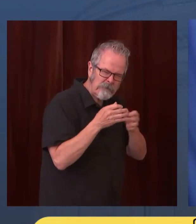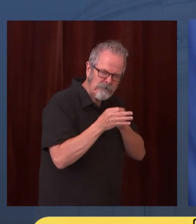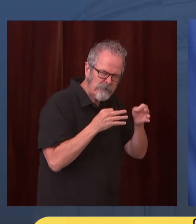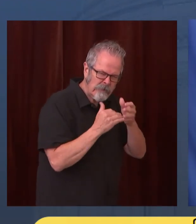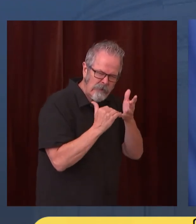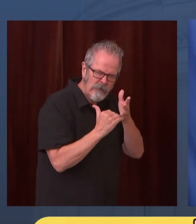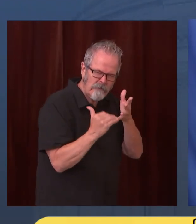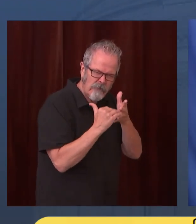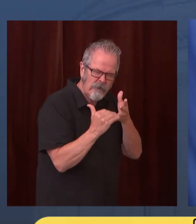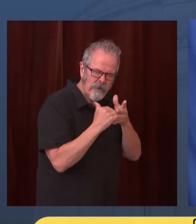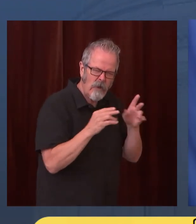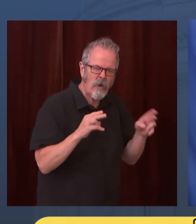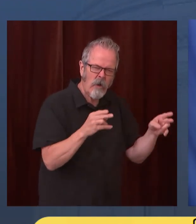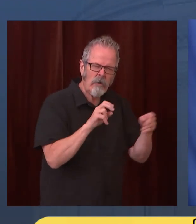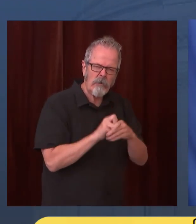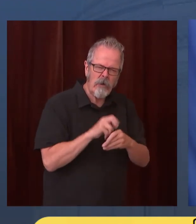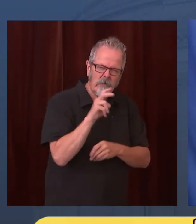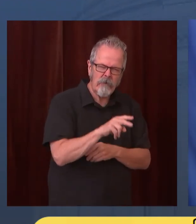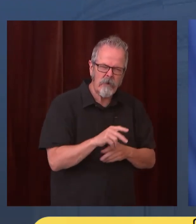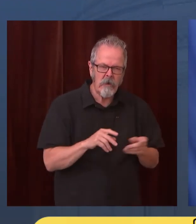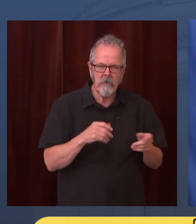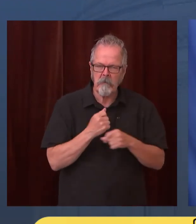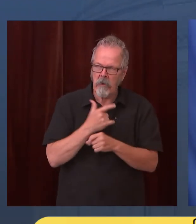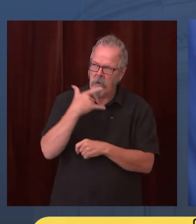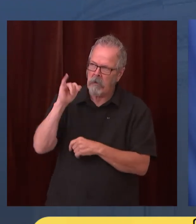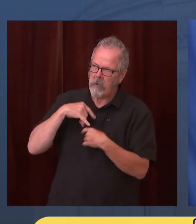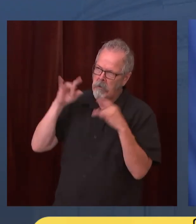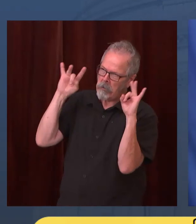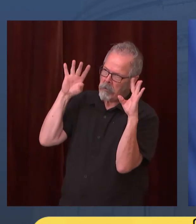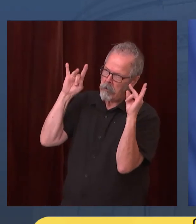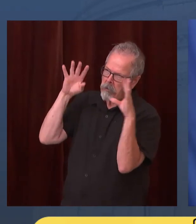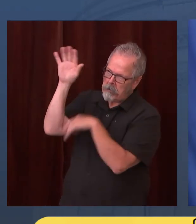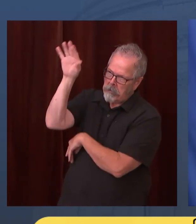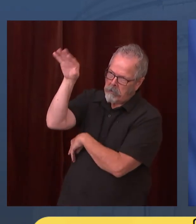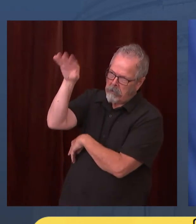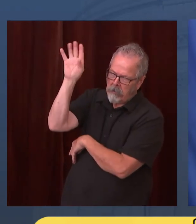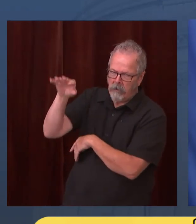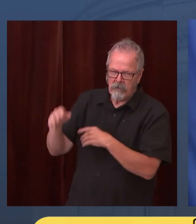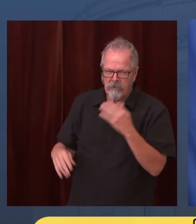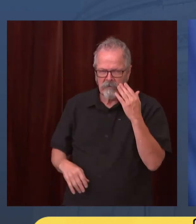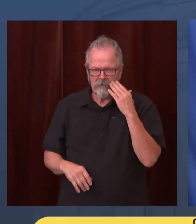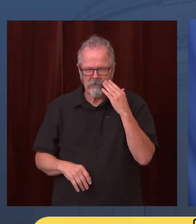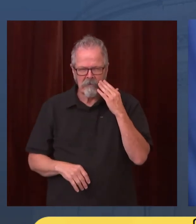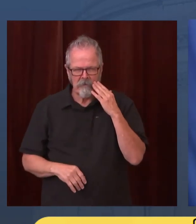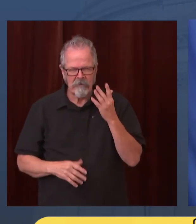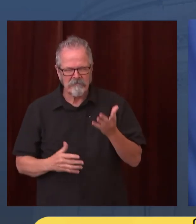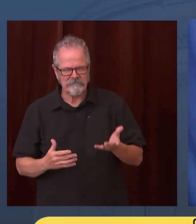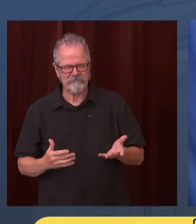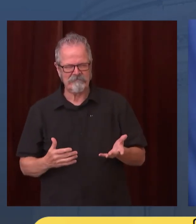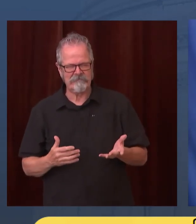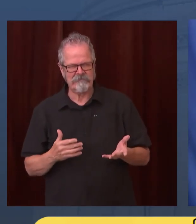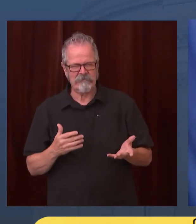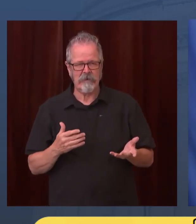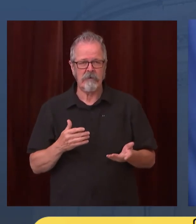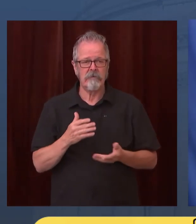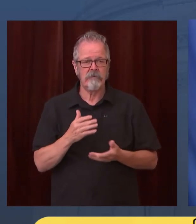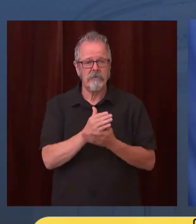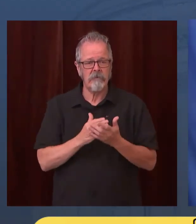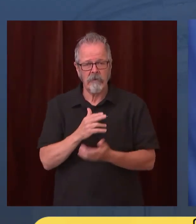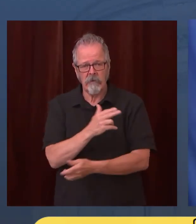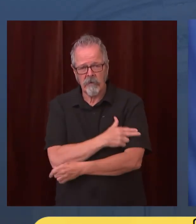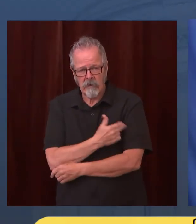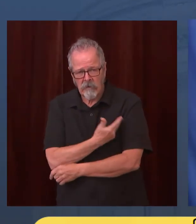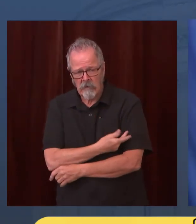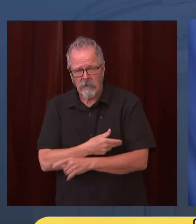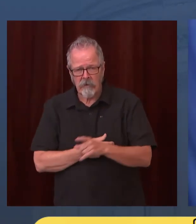But I think the key message is that there are certain hospitals that are stating that they are very stretched, and they're not